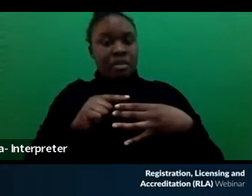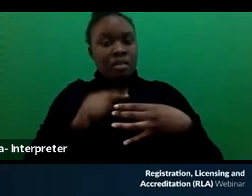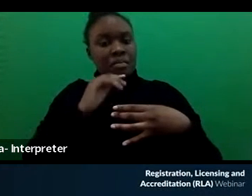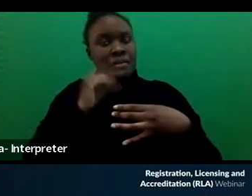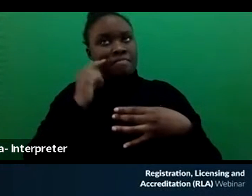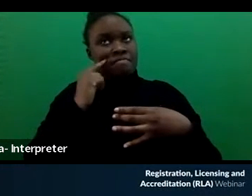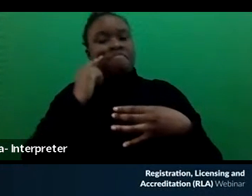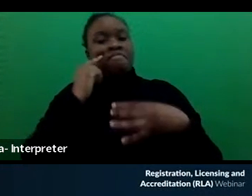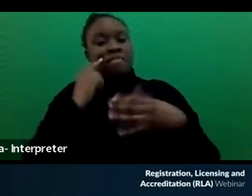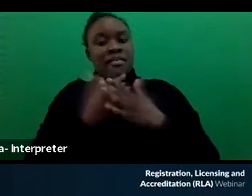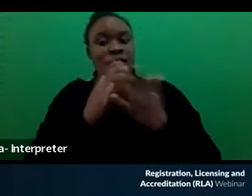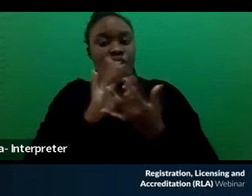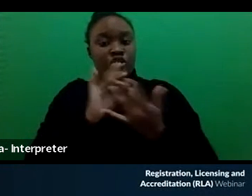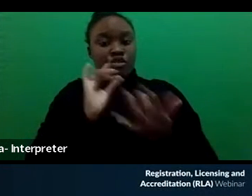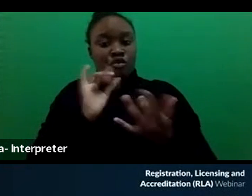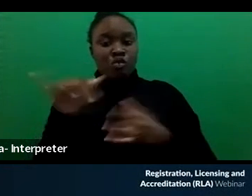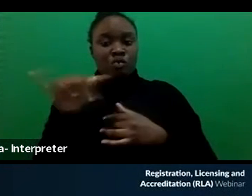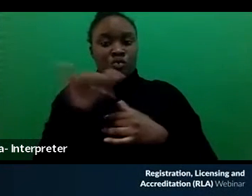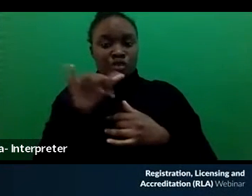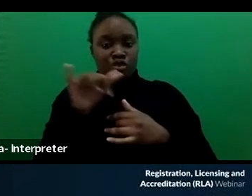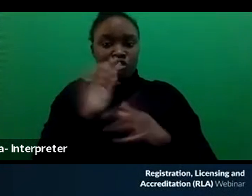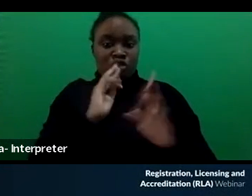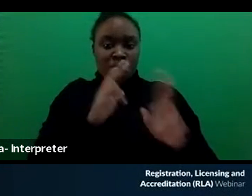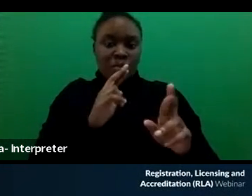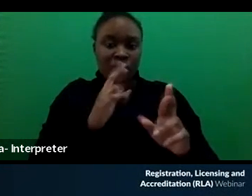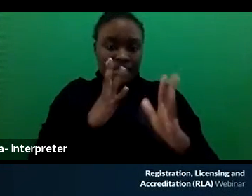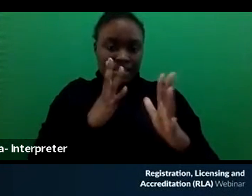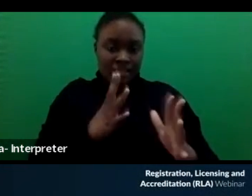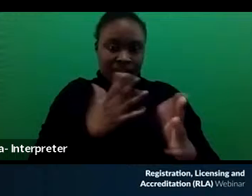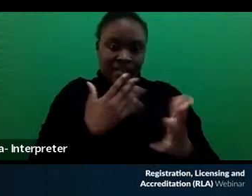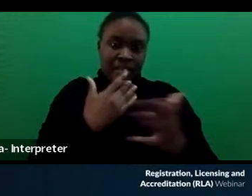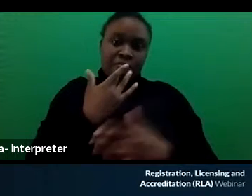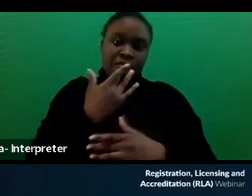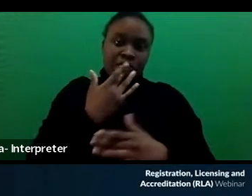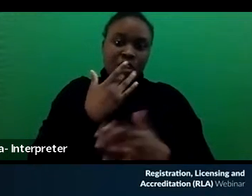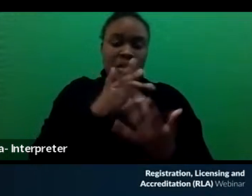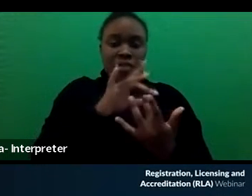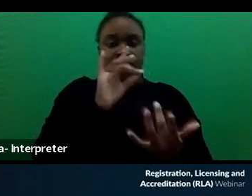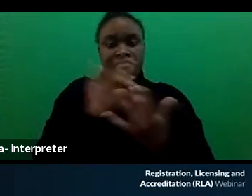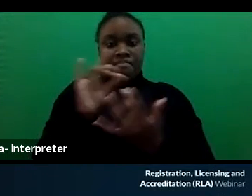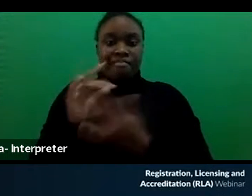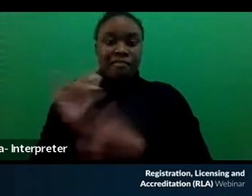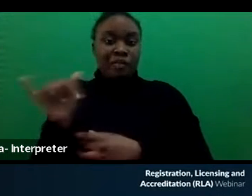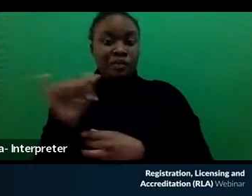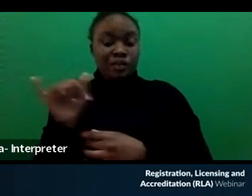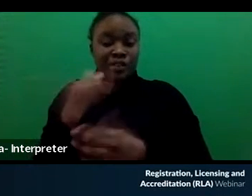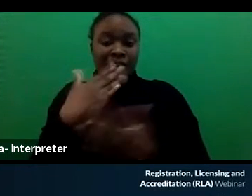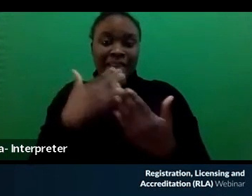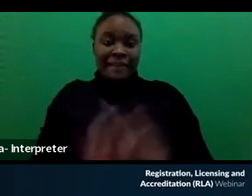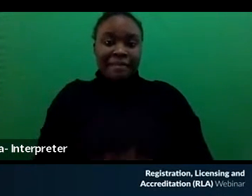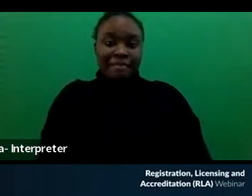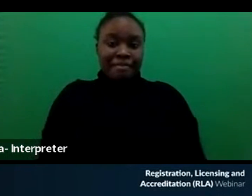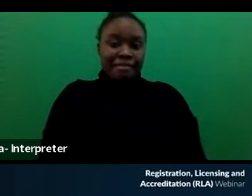reporting, depending on modality, which one you would like to apply for. I thank you.